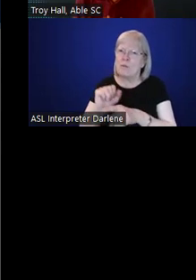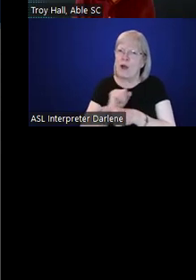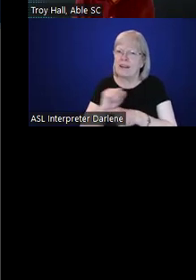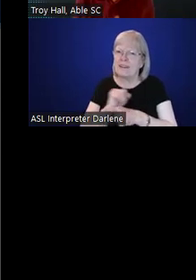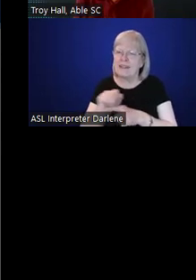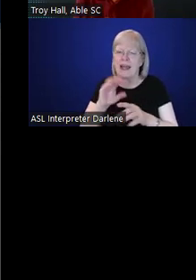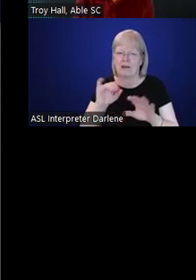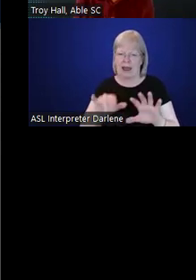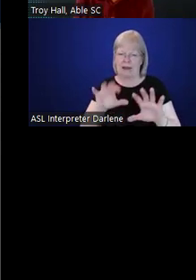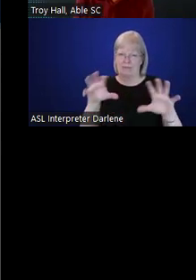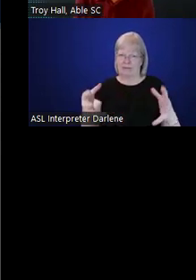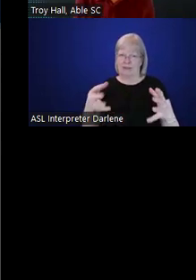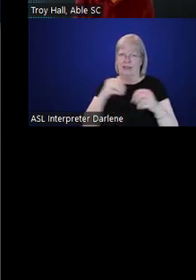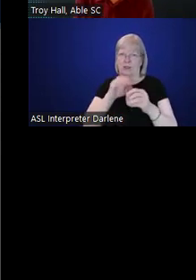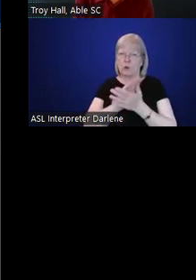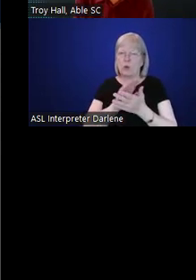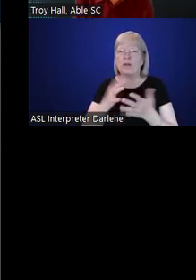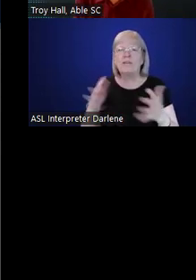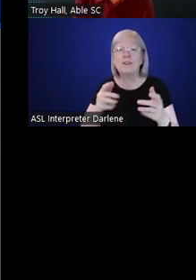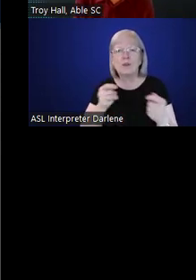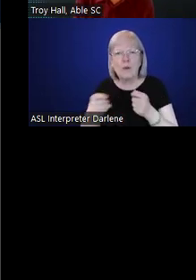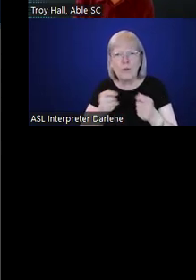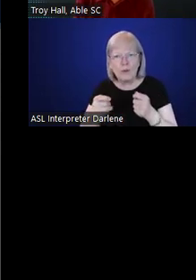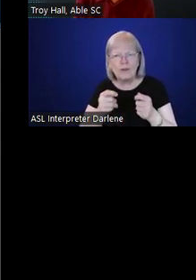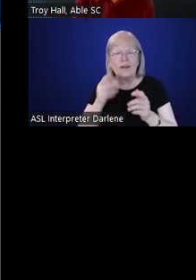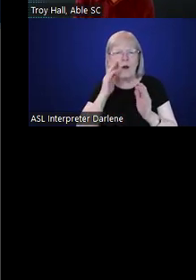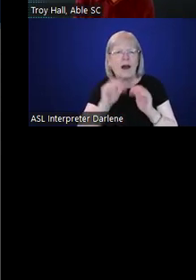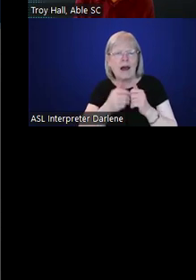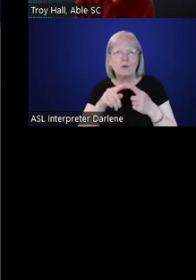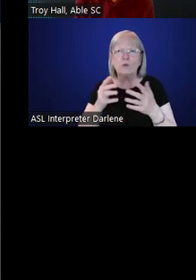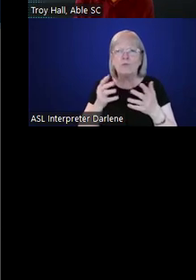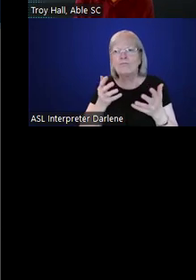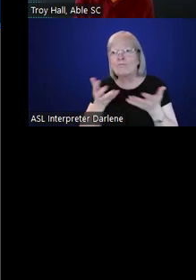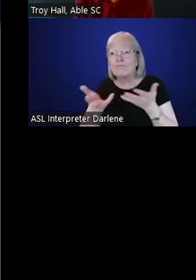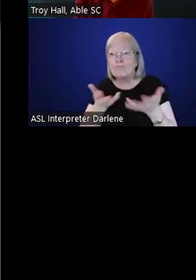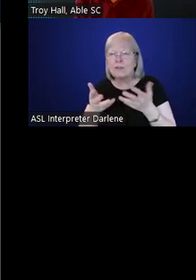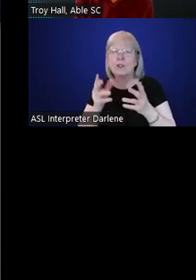school environment through small-scale businesses and services.